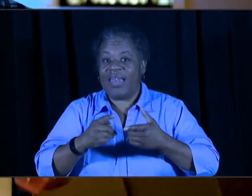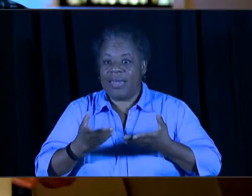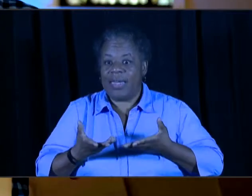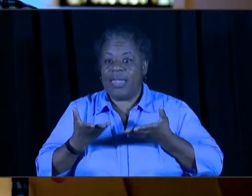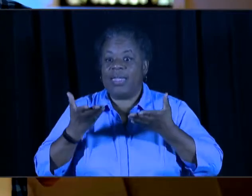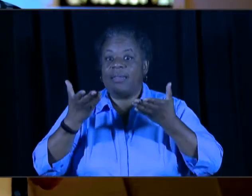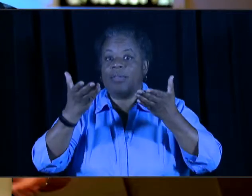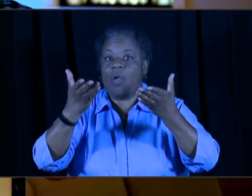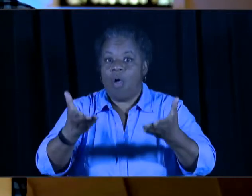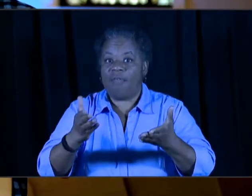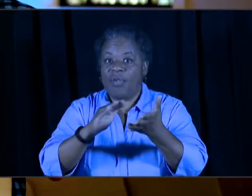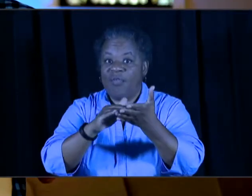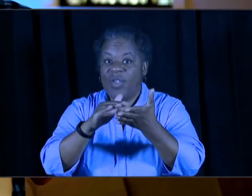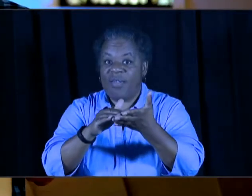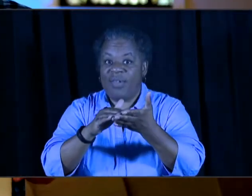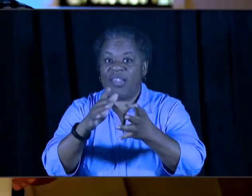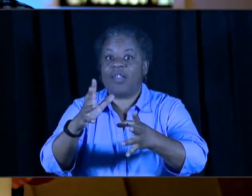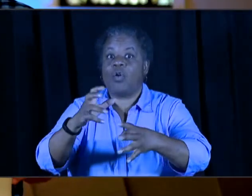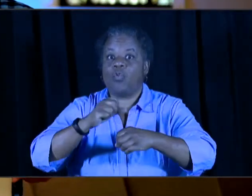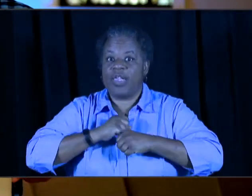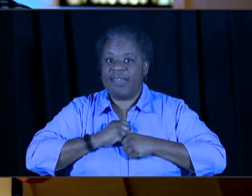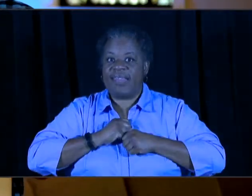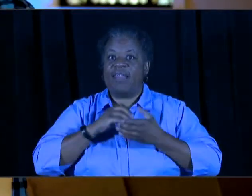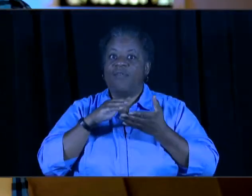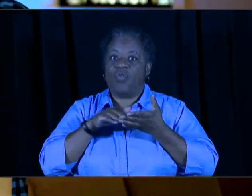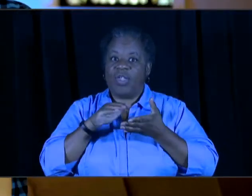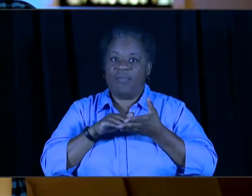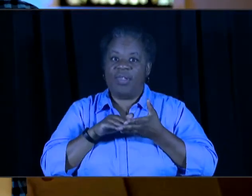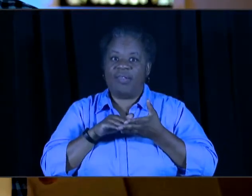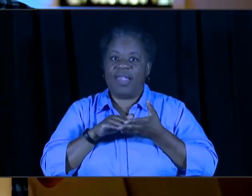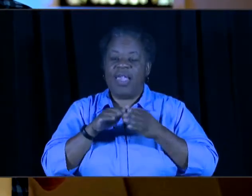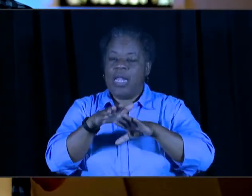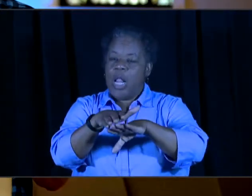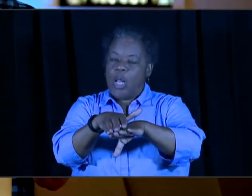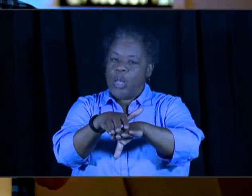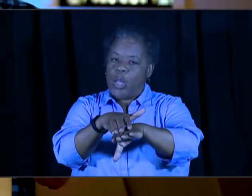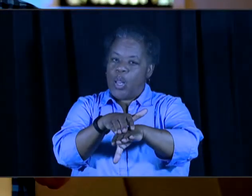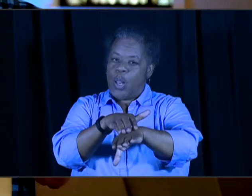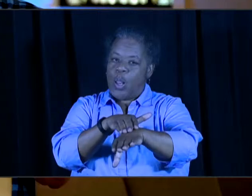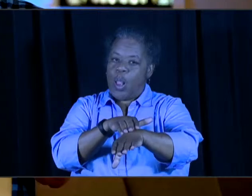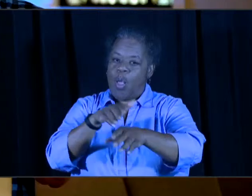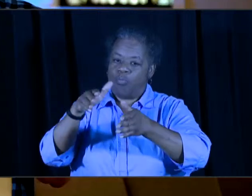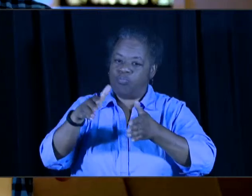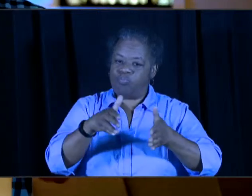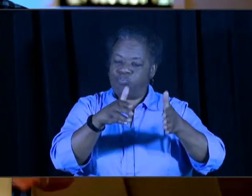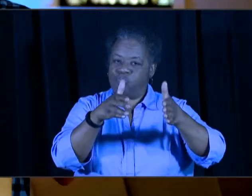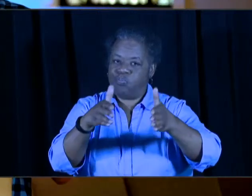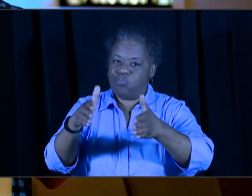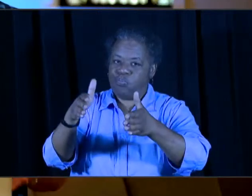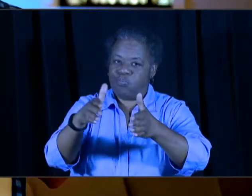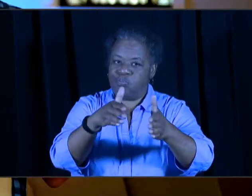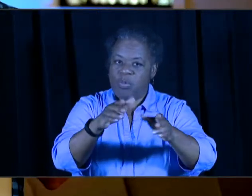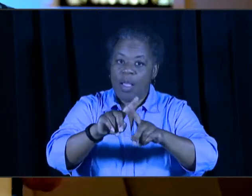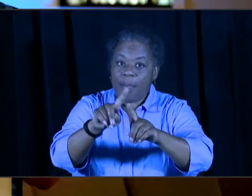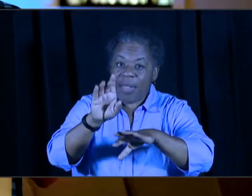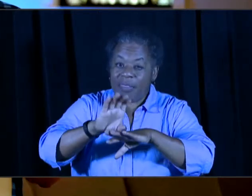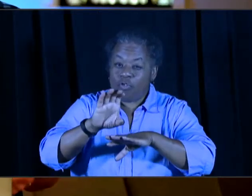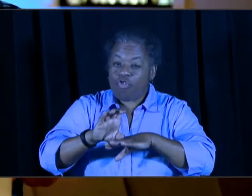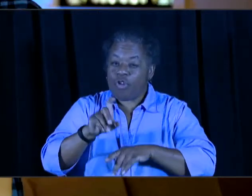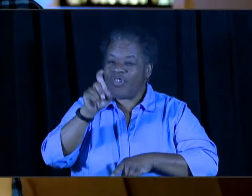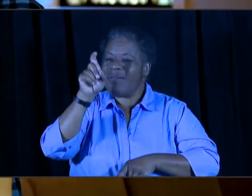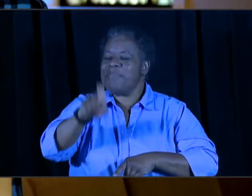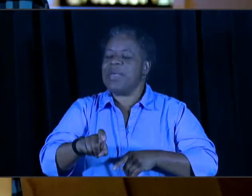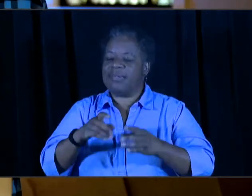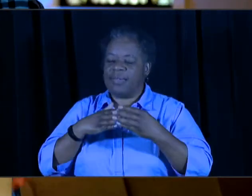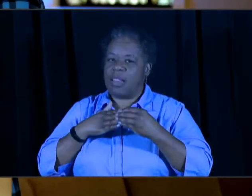It's a long and winding road with many fits and starts. But the church needs to lead the